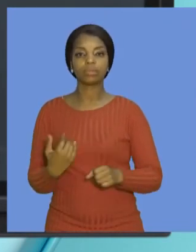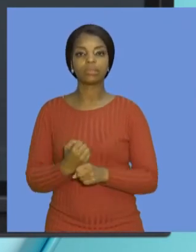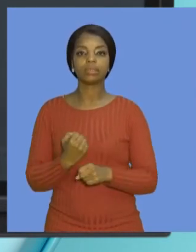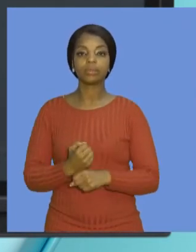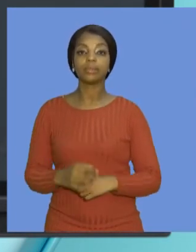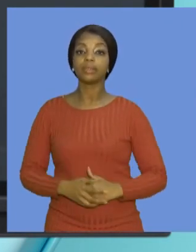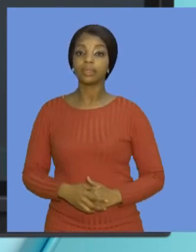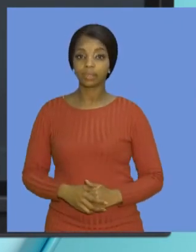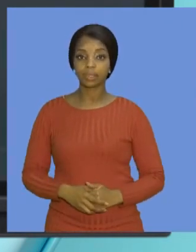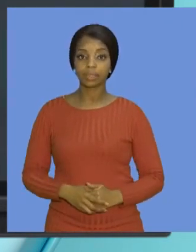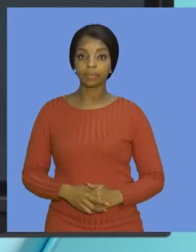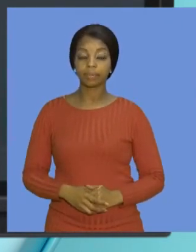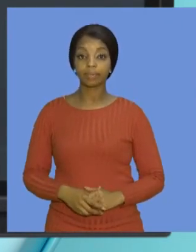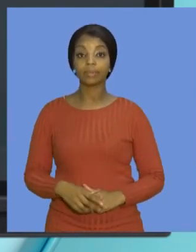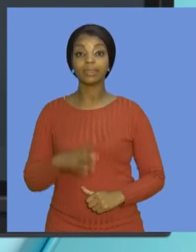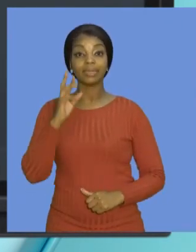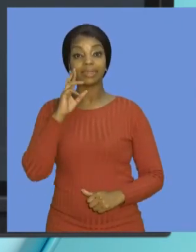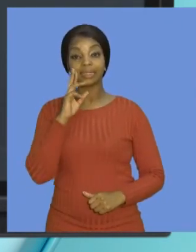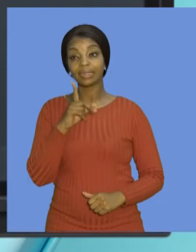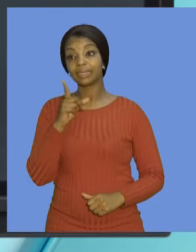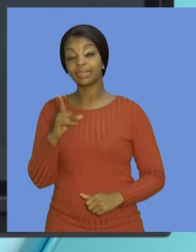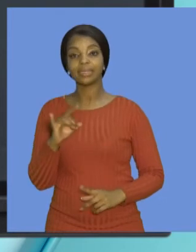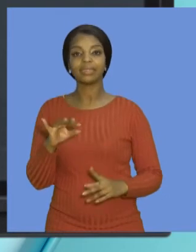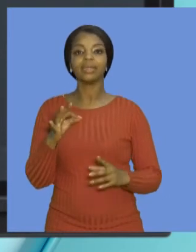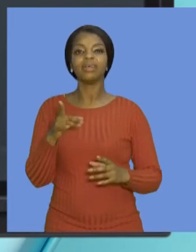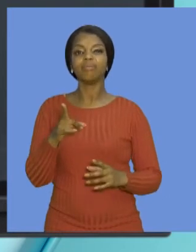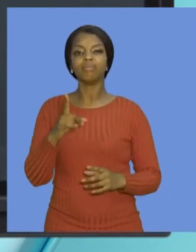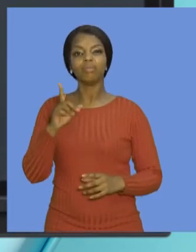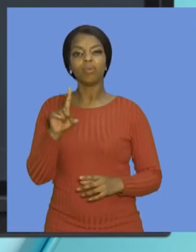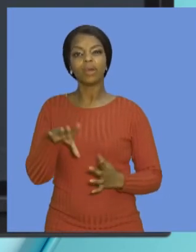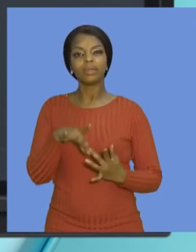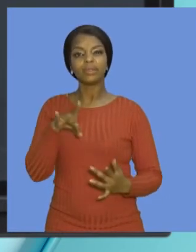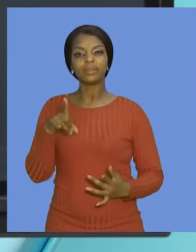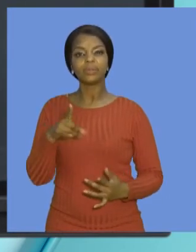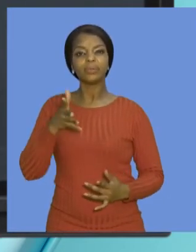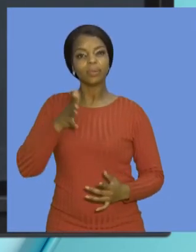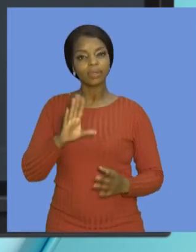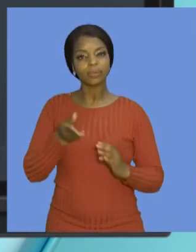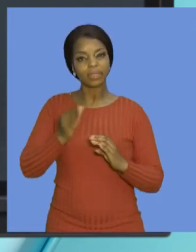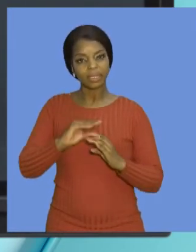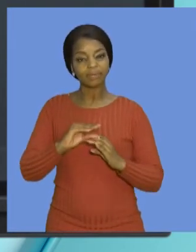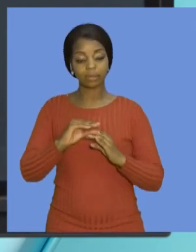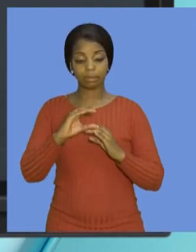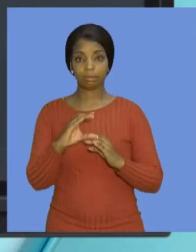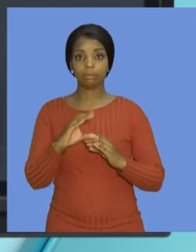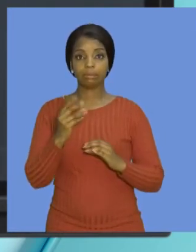the 296,000. But remember, this is simple interest, so that's why she actually needs to invest a lot